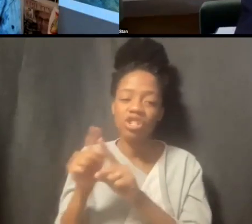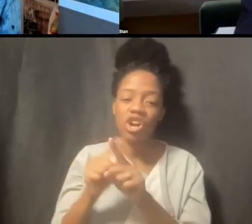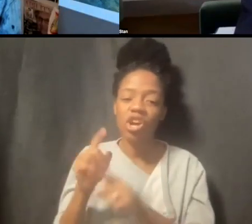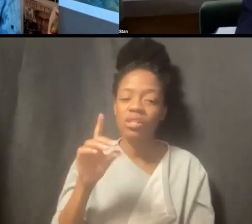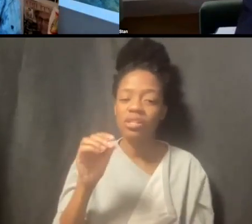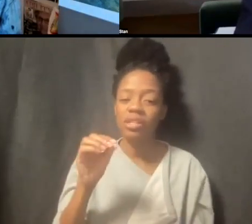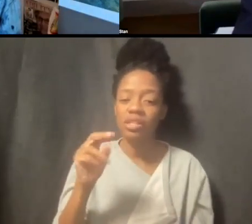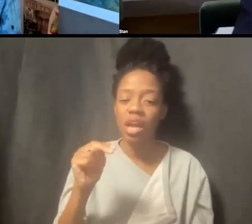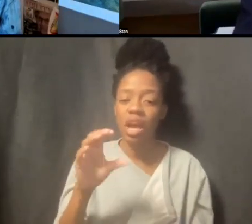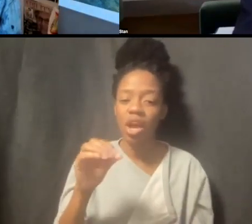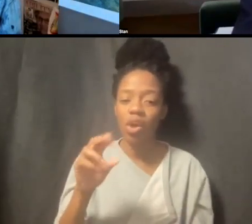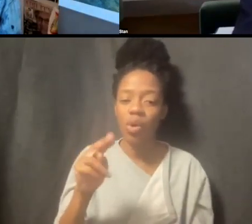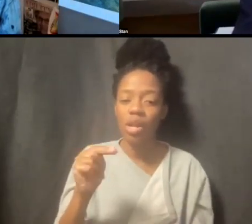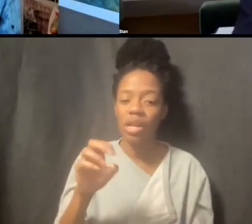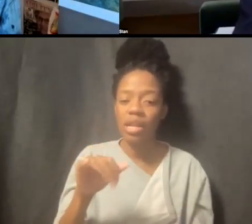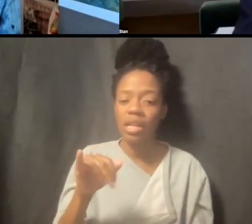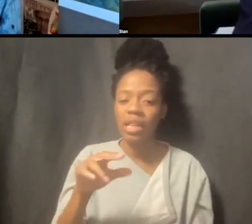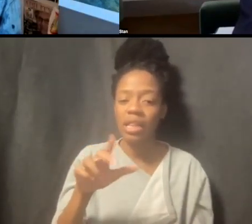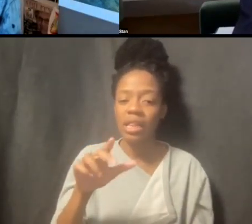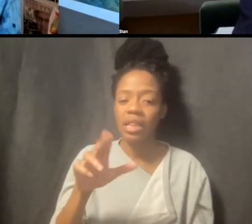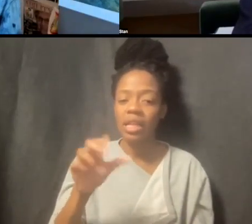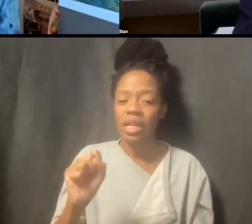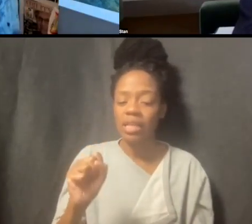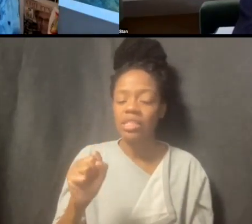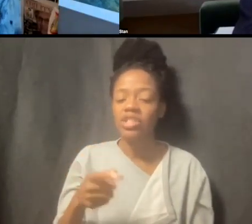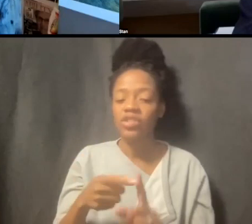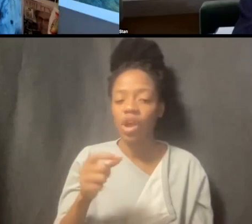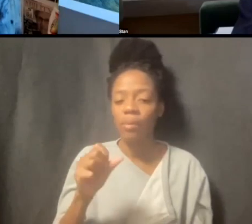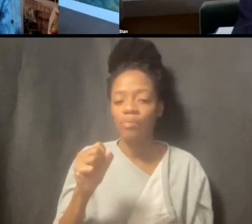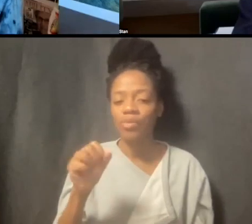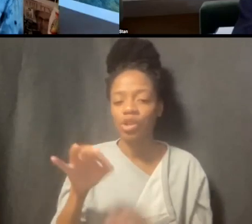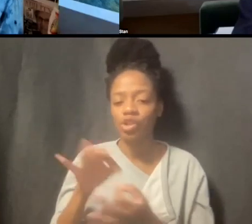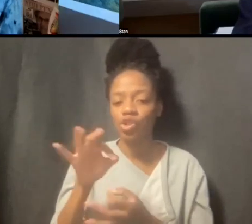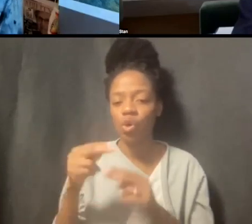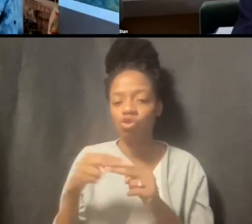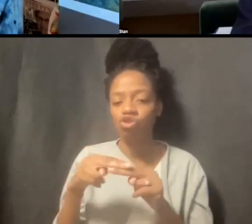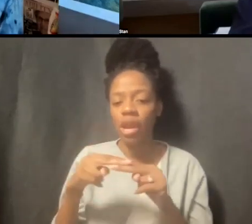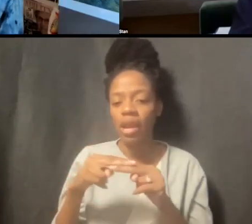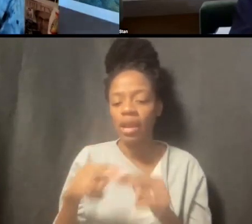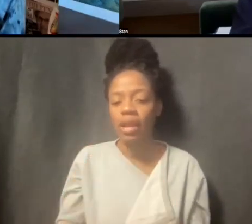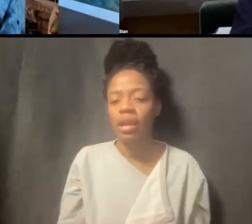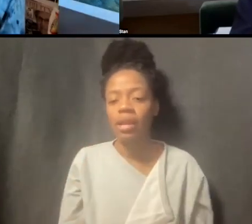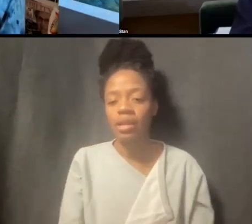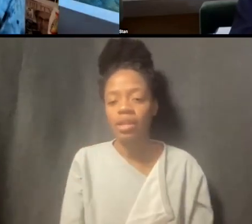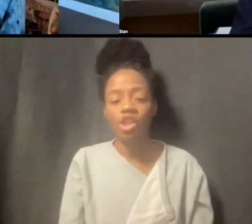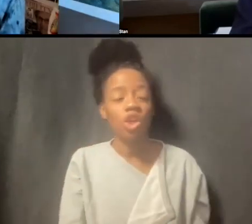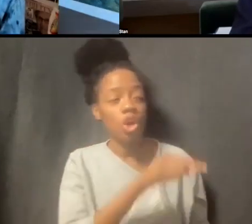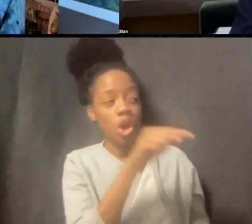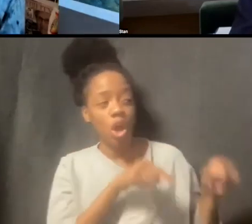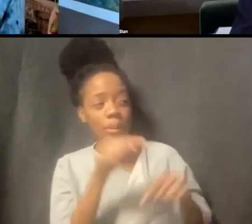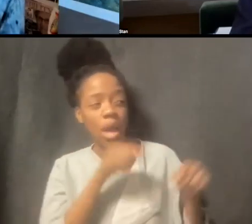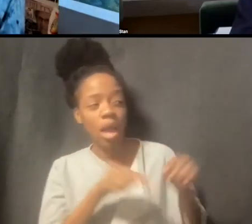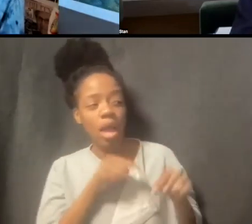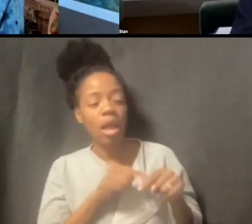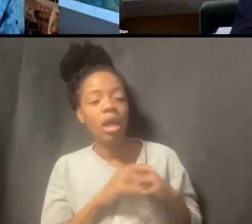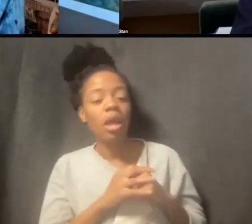Soul Train. I mean, that was pretty spectacular. Oh my God, that's great. No, what was, if I may go back just for a little while, what was